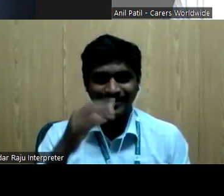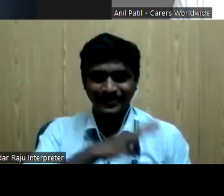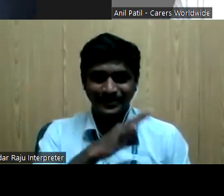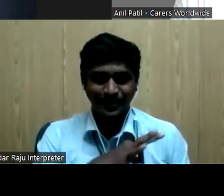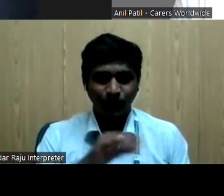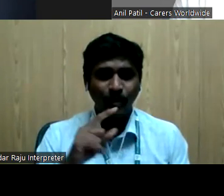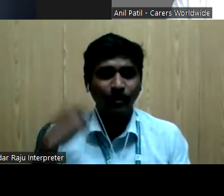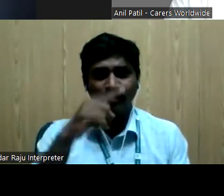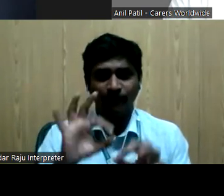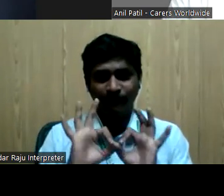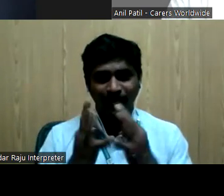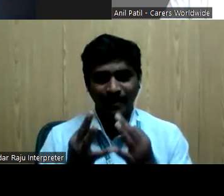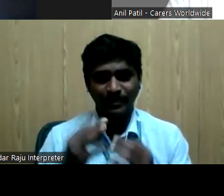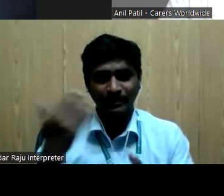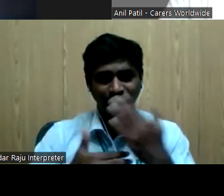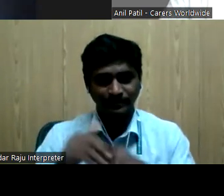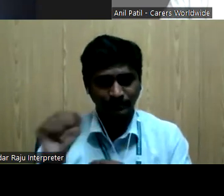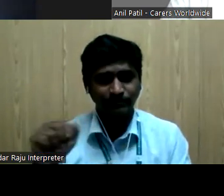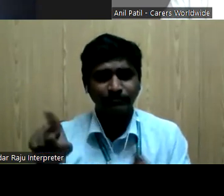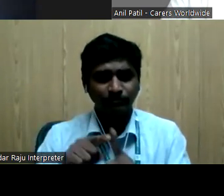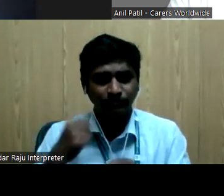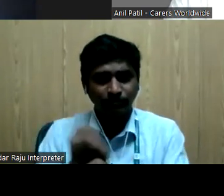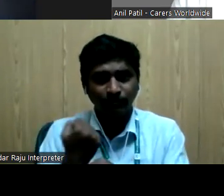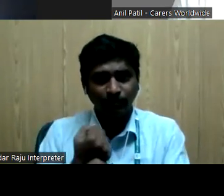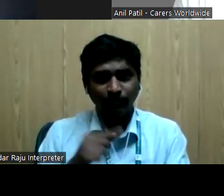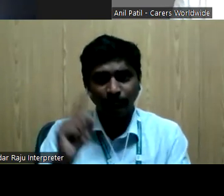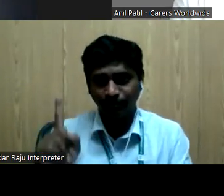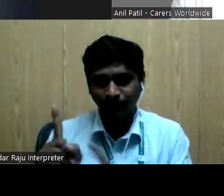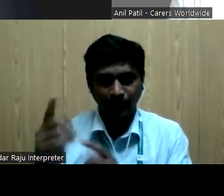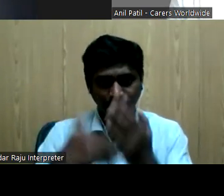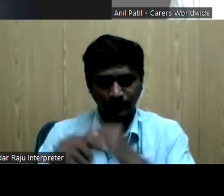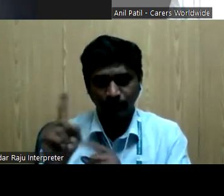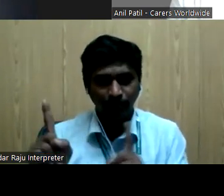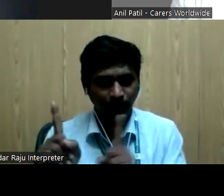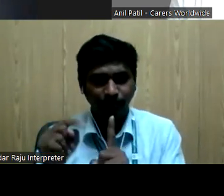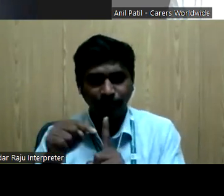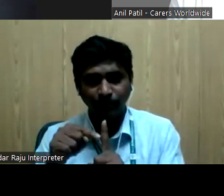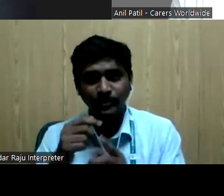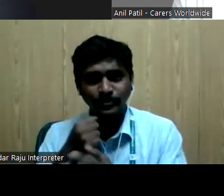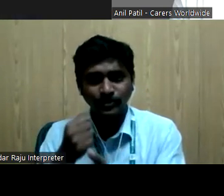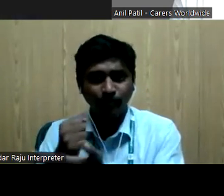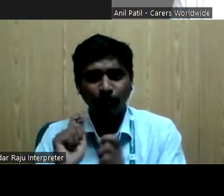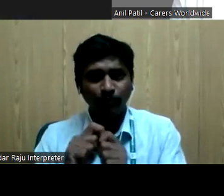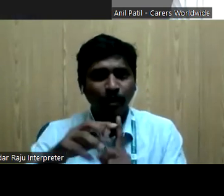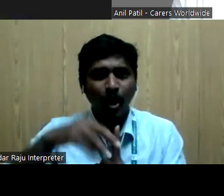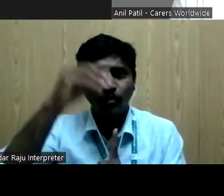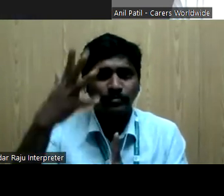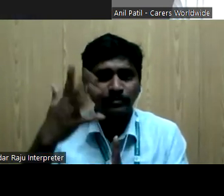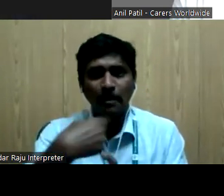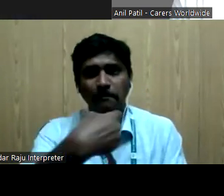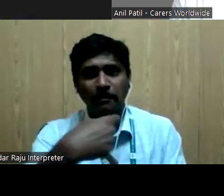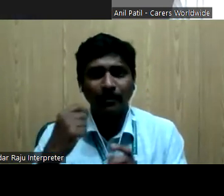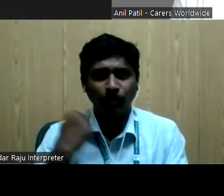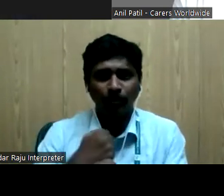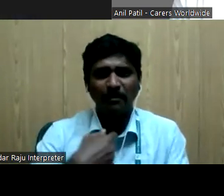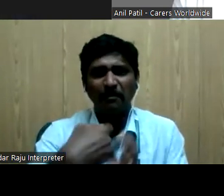through pensions, but the other way is using MNREGA. Because they have the MNREGA card and they're not able to use it, but they are